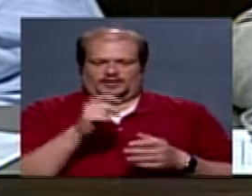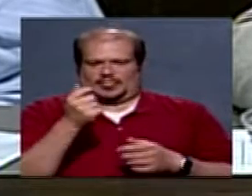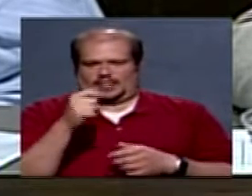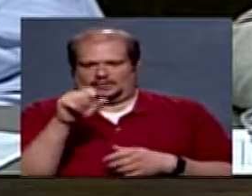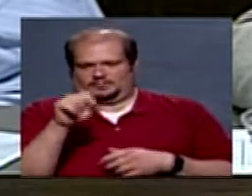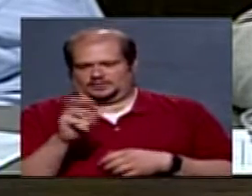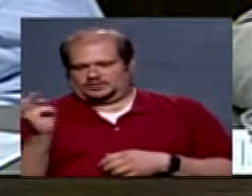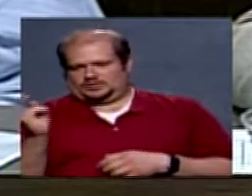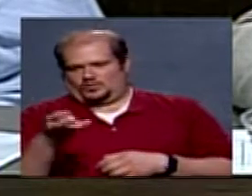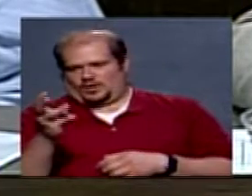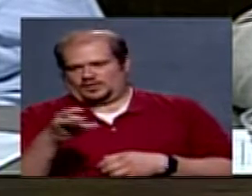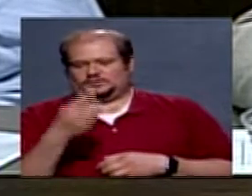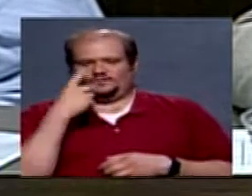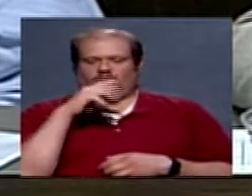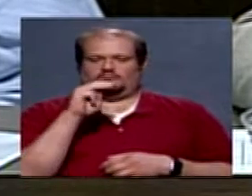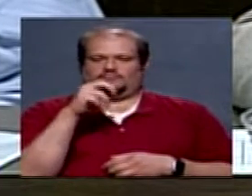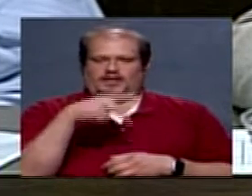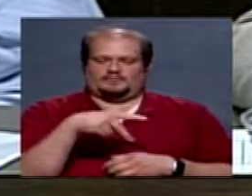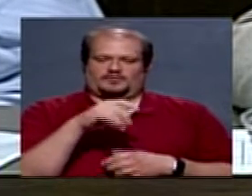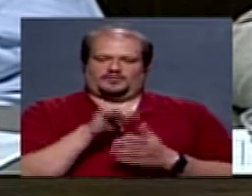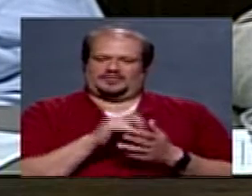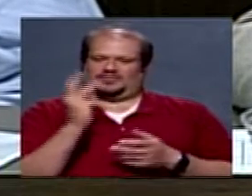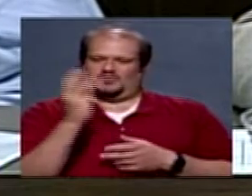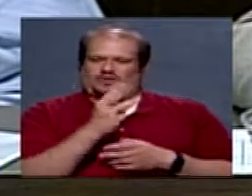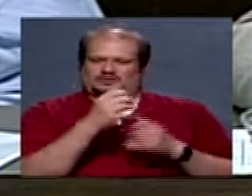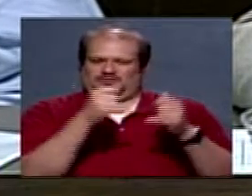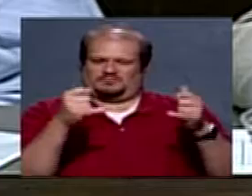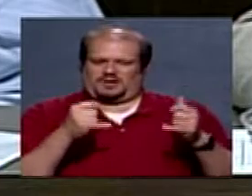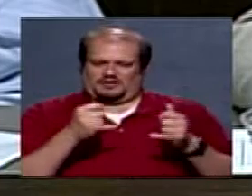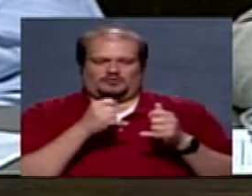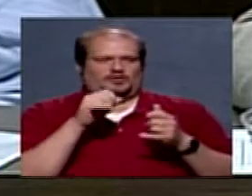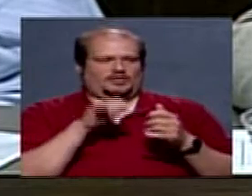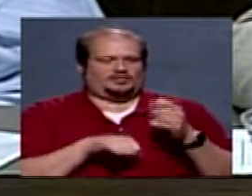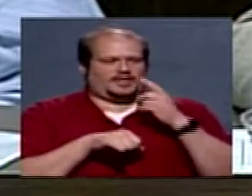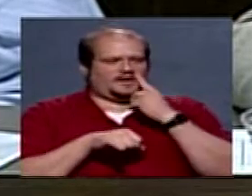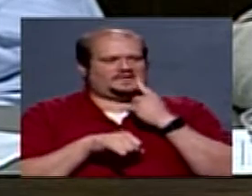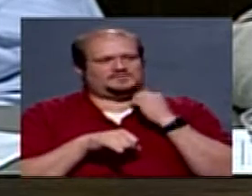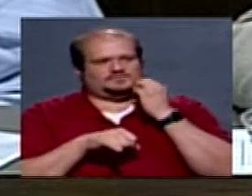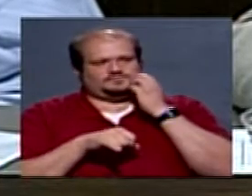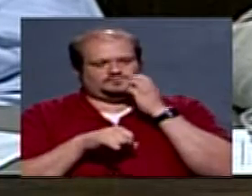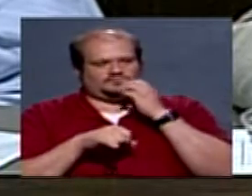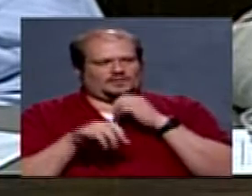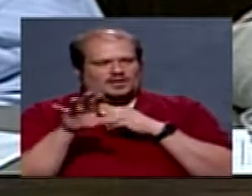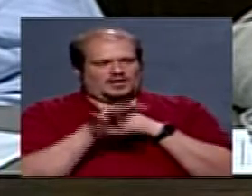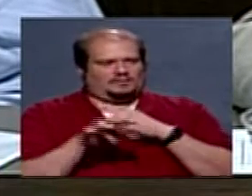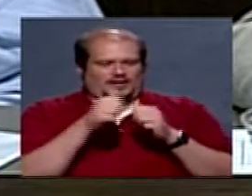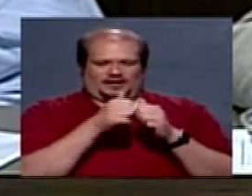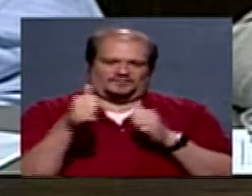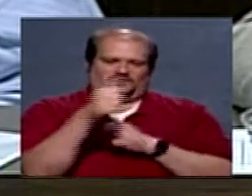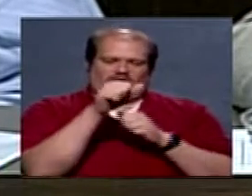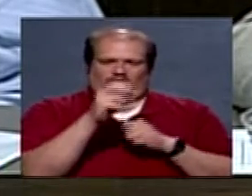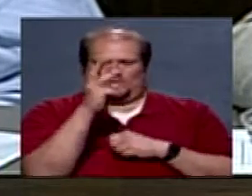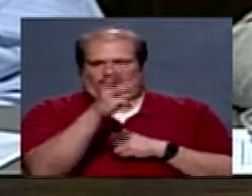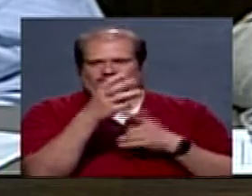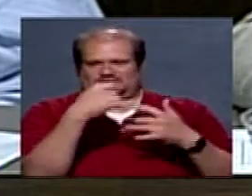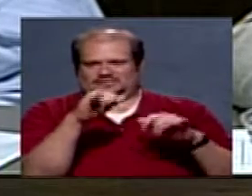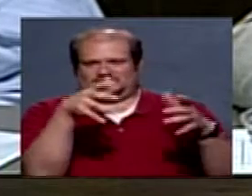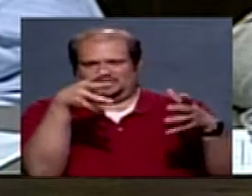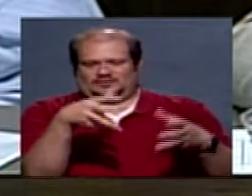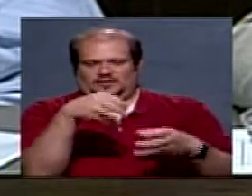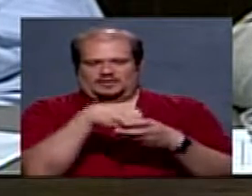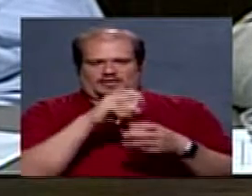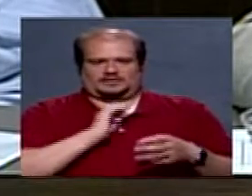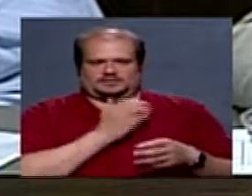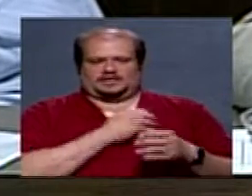bit to the west off the map would be the very western boundary. So this is about as far as you can go west and still remain within